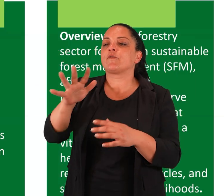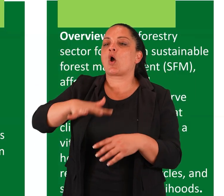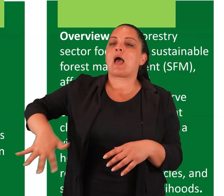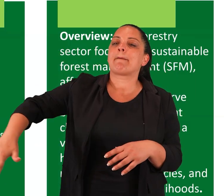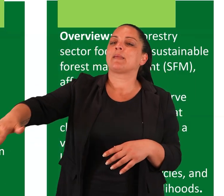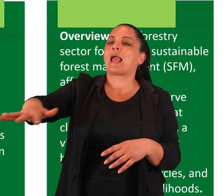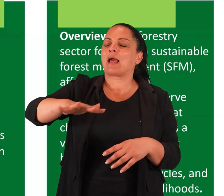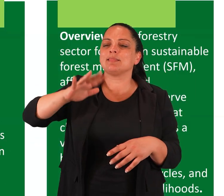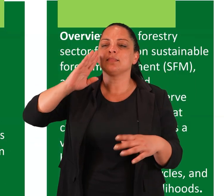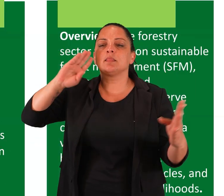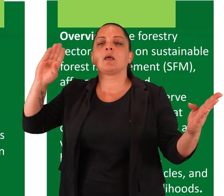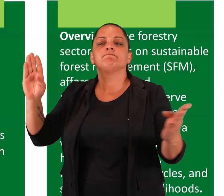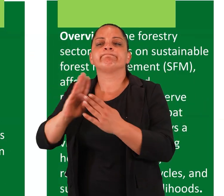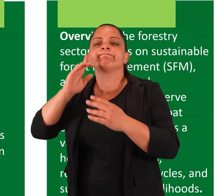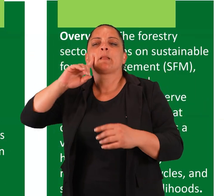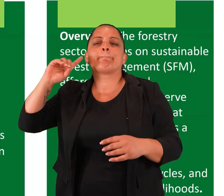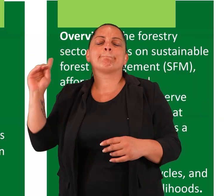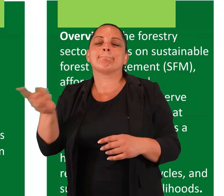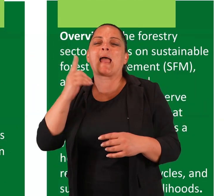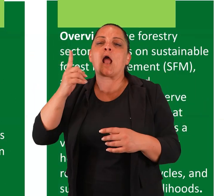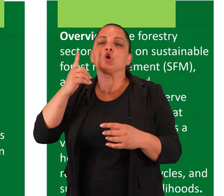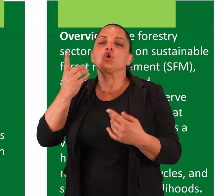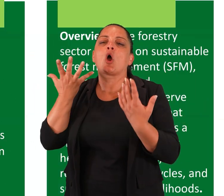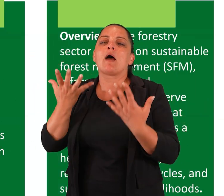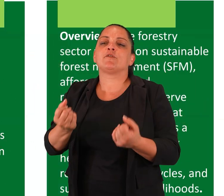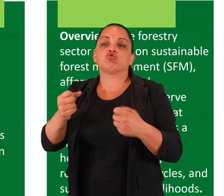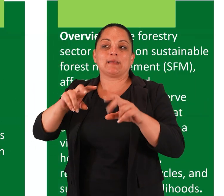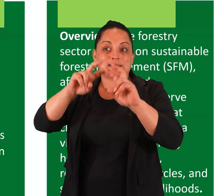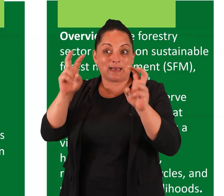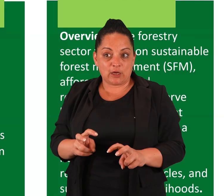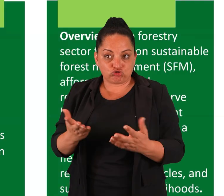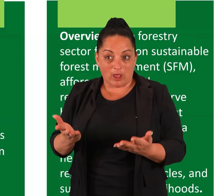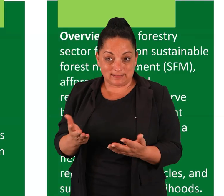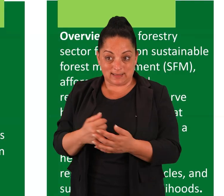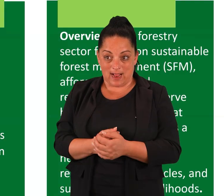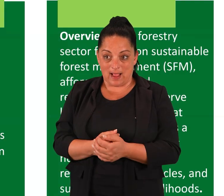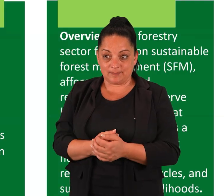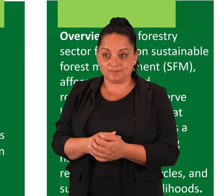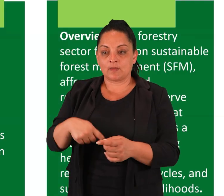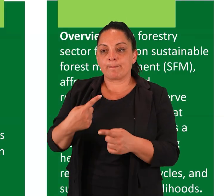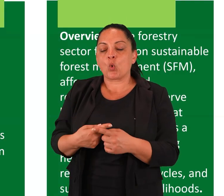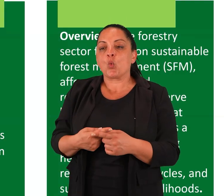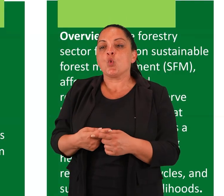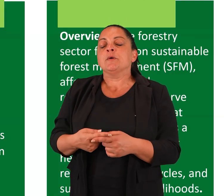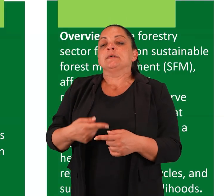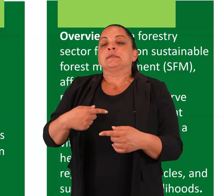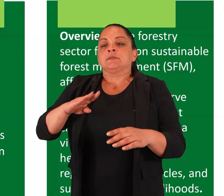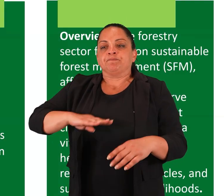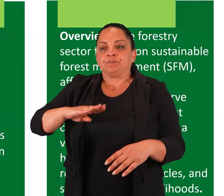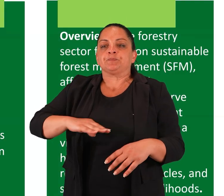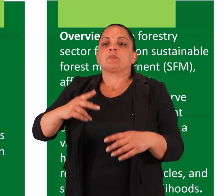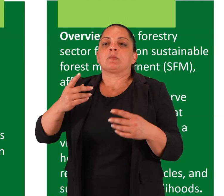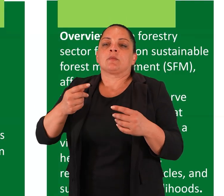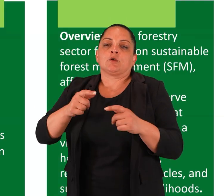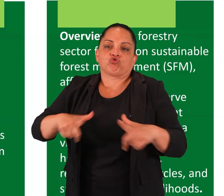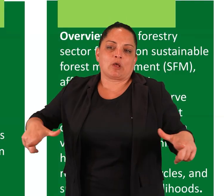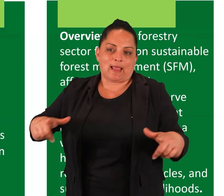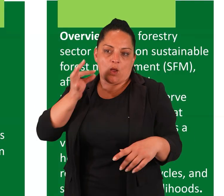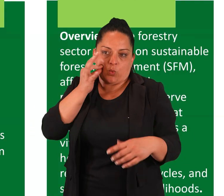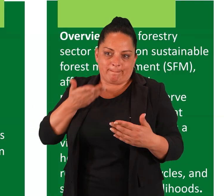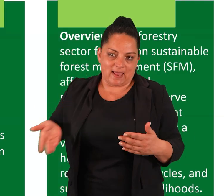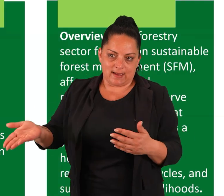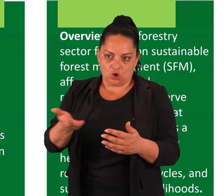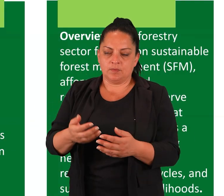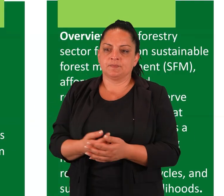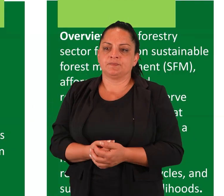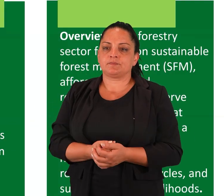impact while improving energy efficiency and urban resilience. Finally, forestry focuses